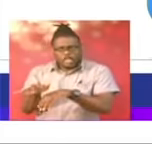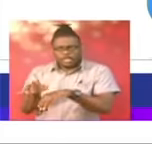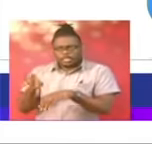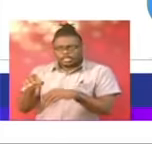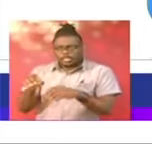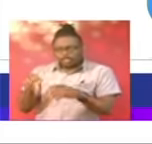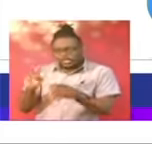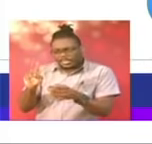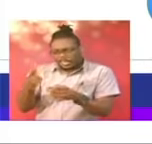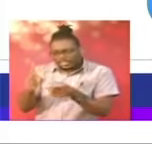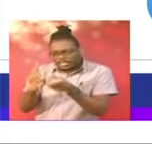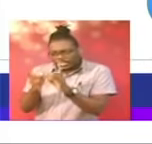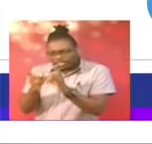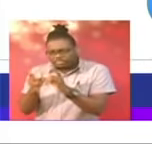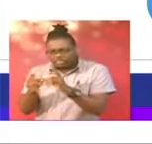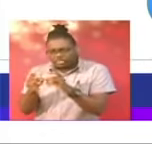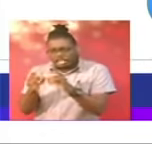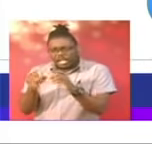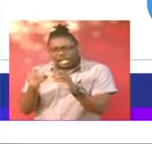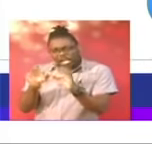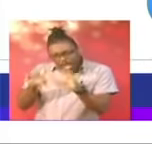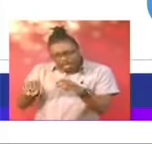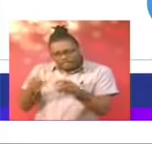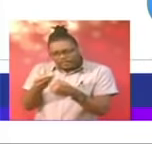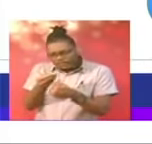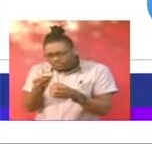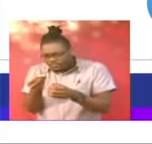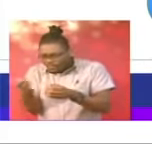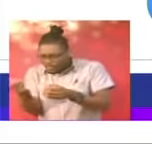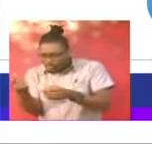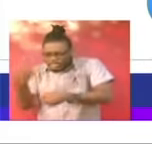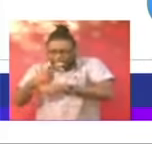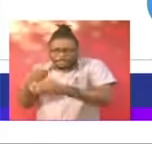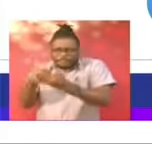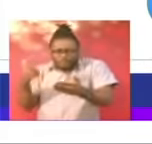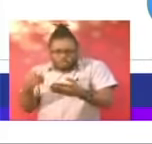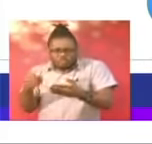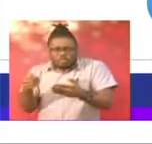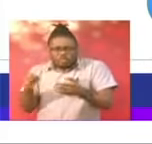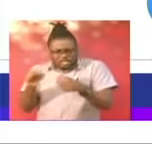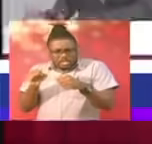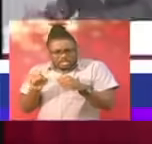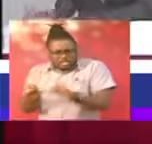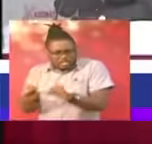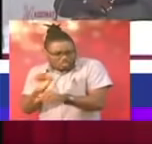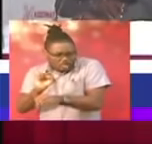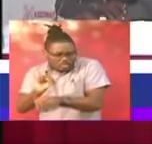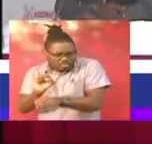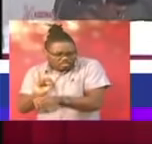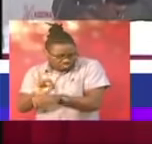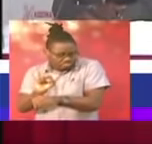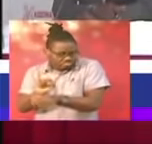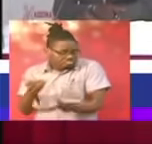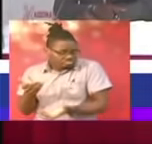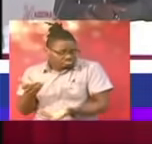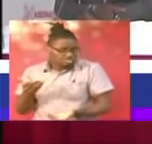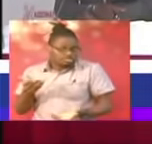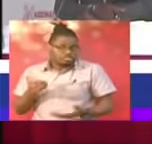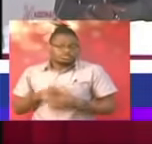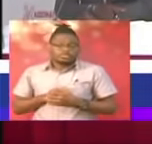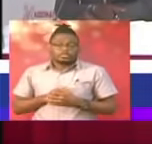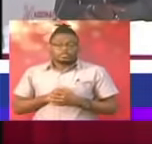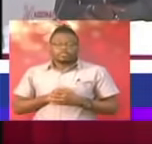center, and how would that affect the efficacy of the vaccine? Thank you. Okay, two good questions.